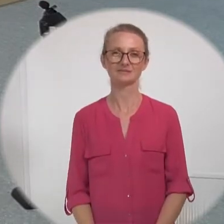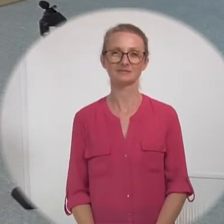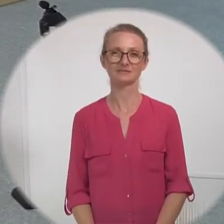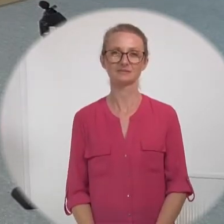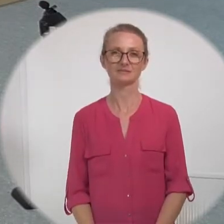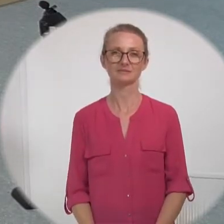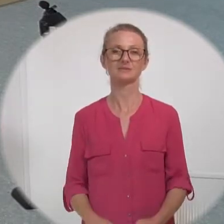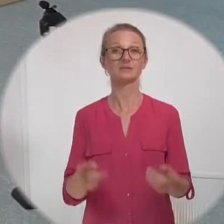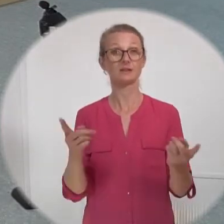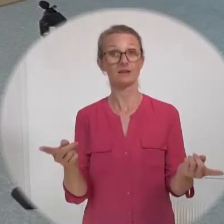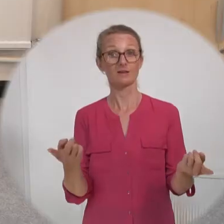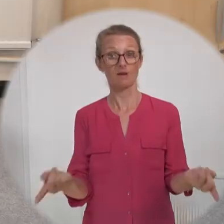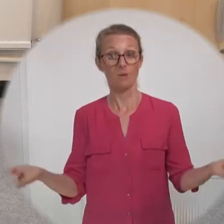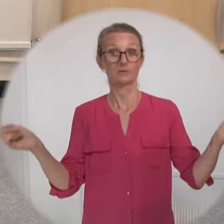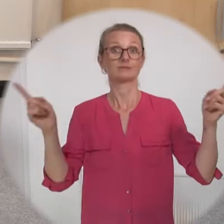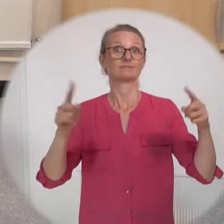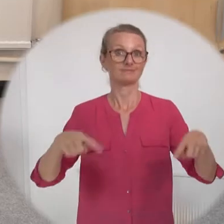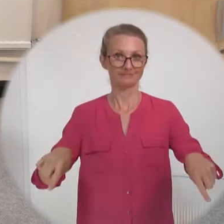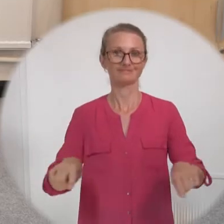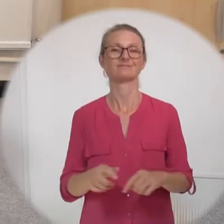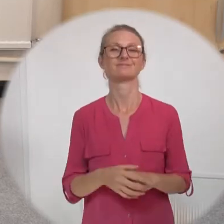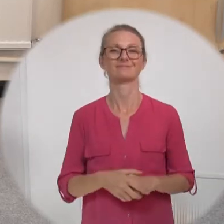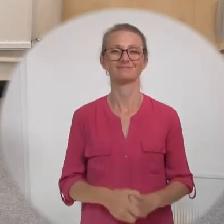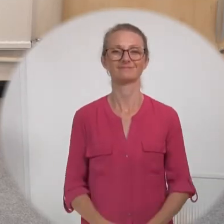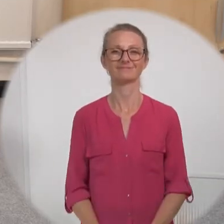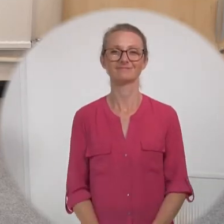Round and round the other direction.